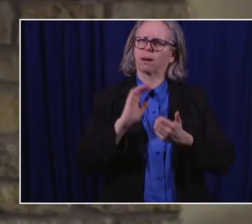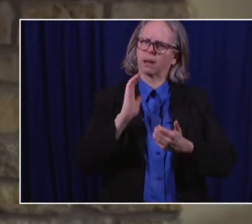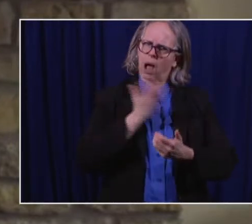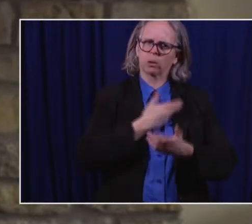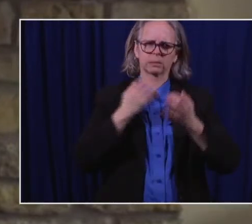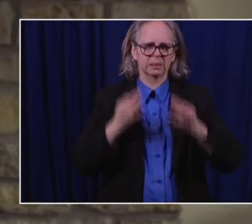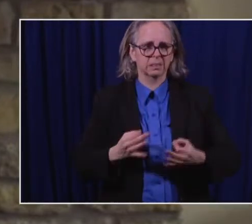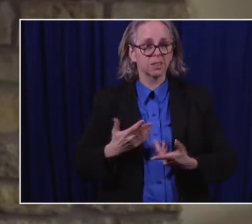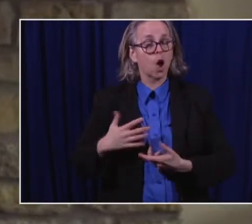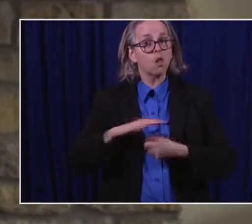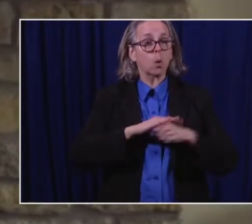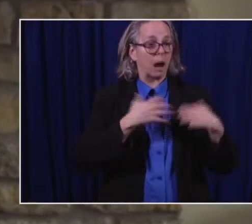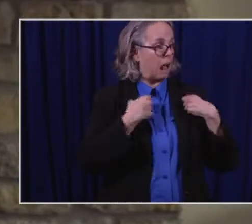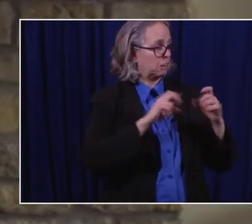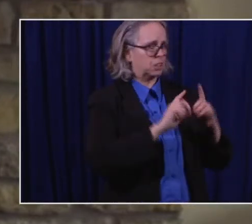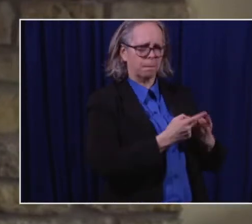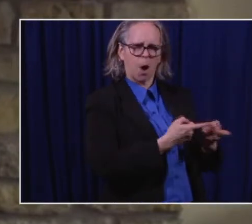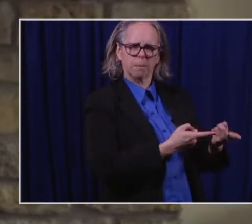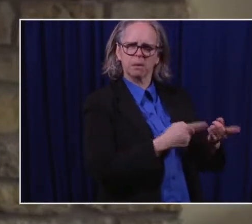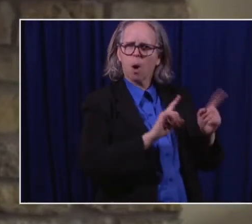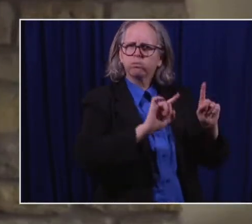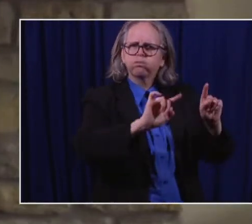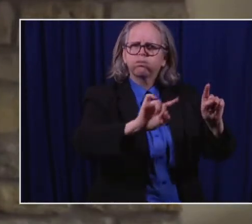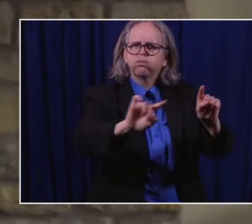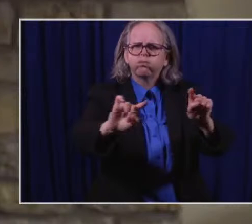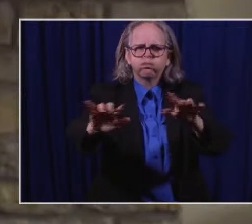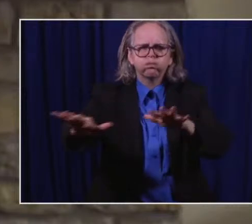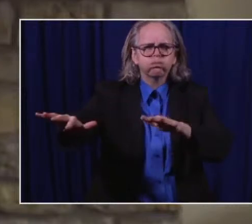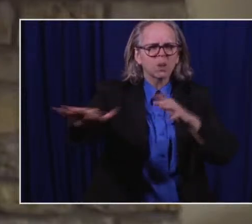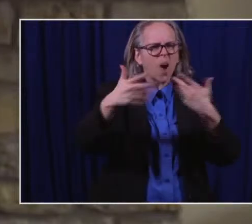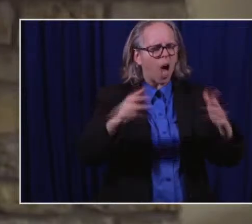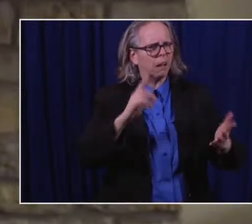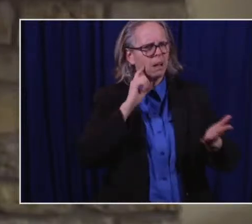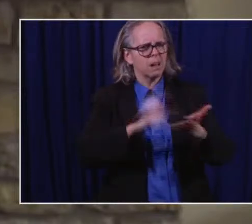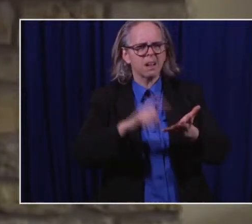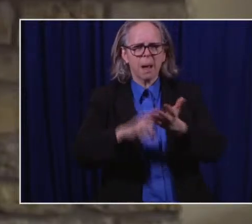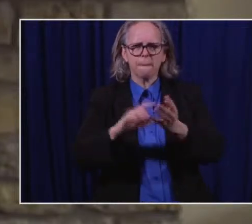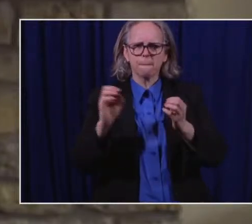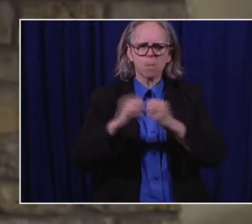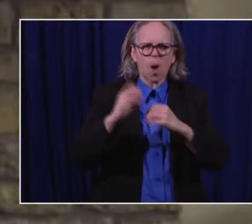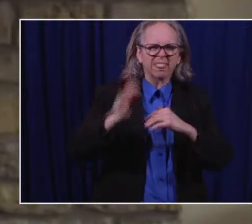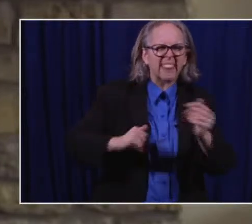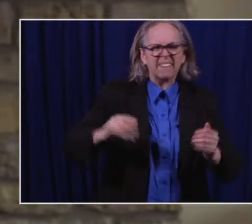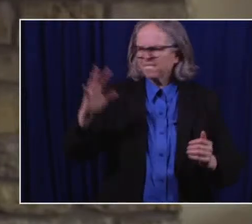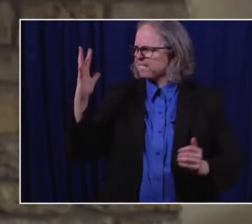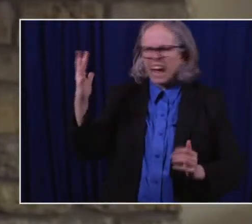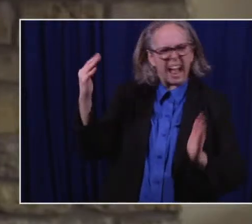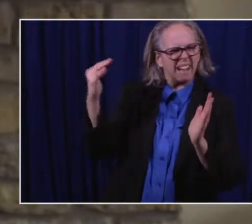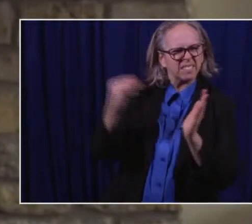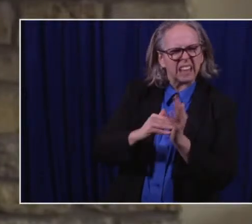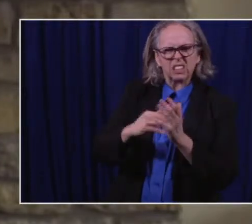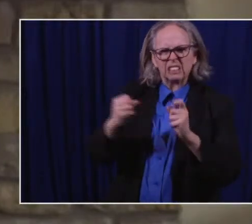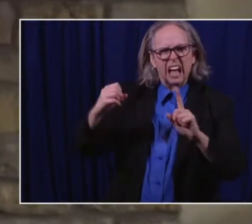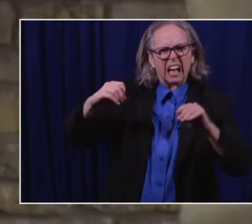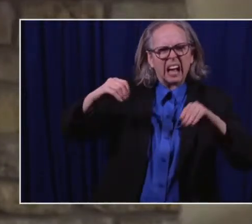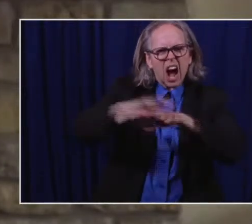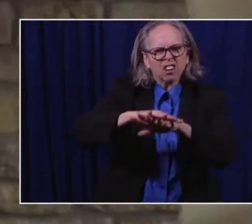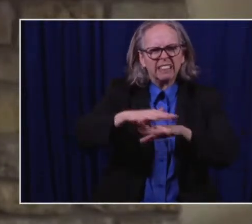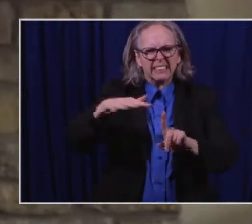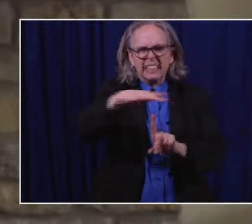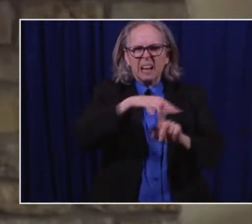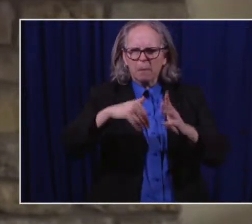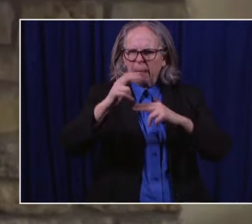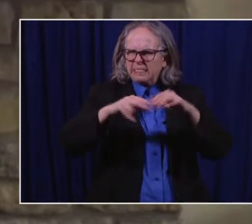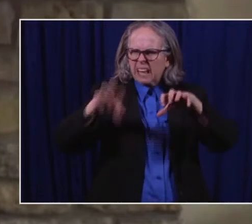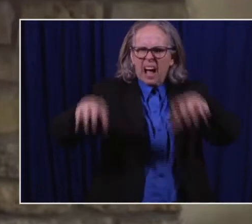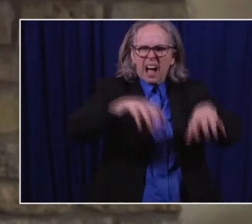actually identified over 5,000 congregate care settings that we've asked our local health departments to go after. And so sometimes